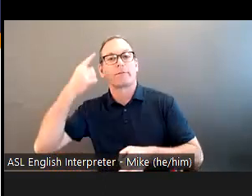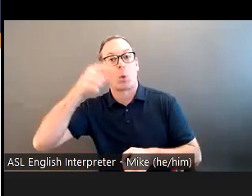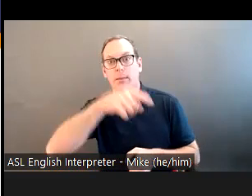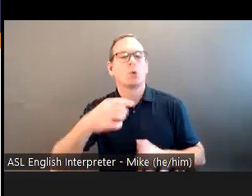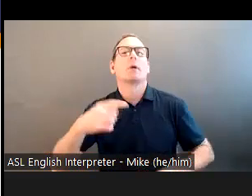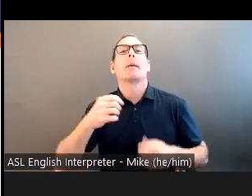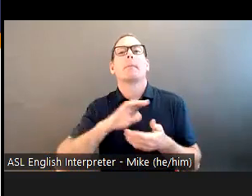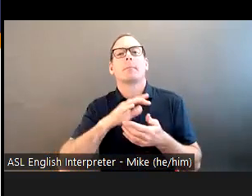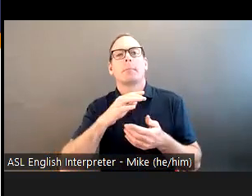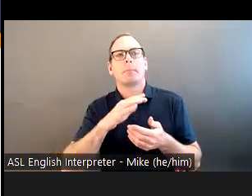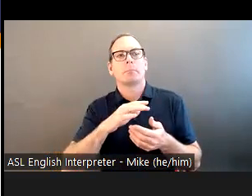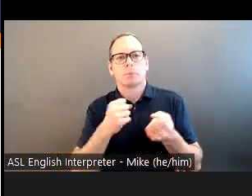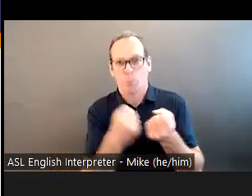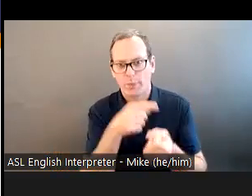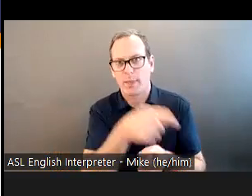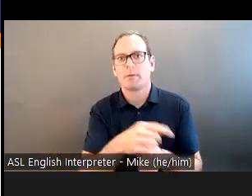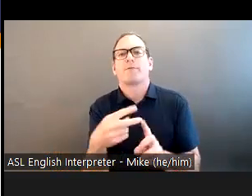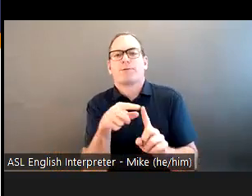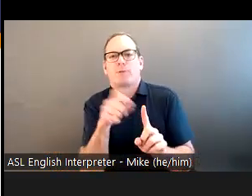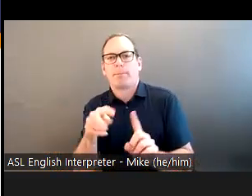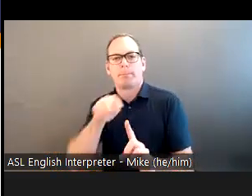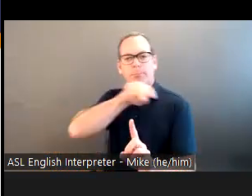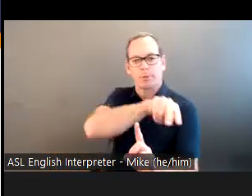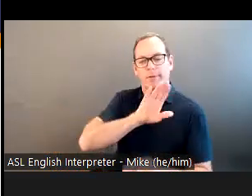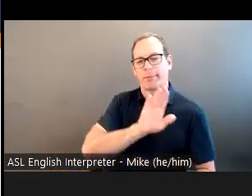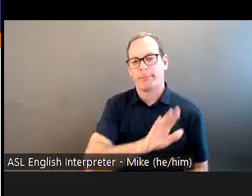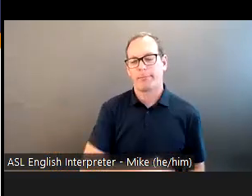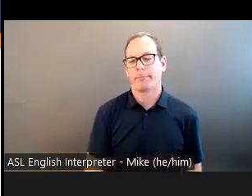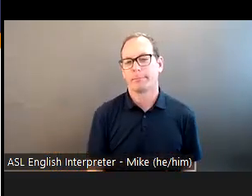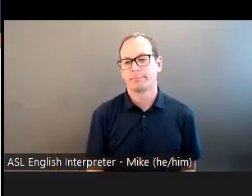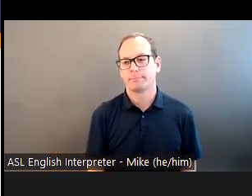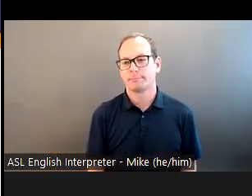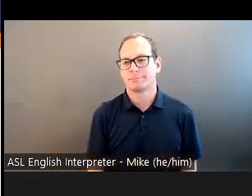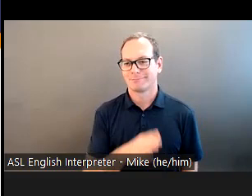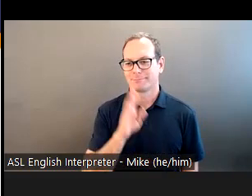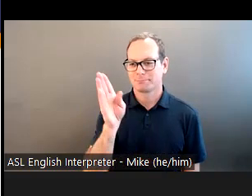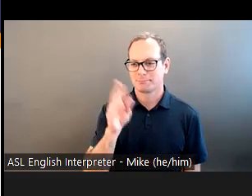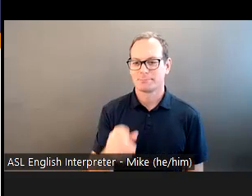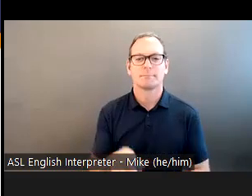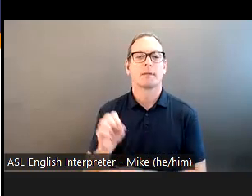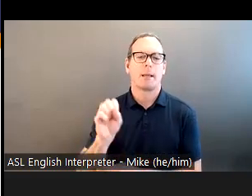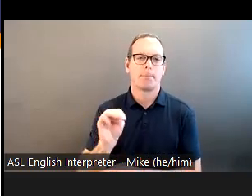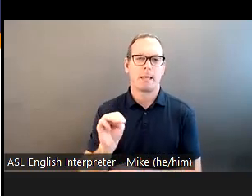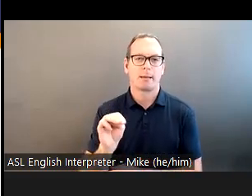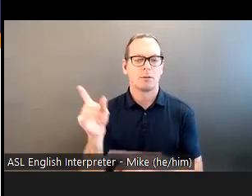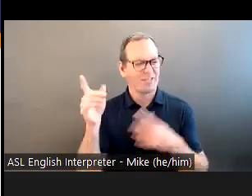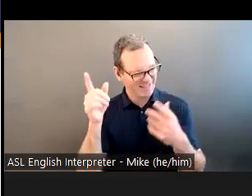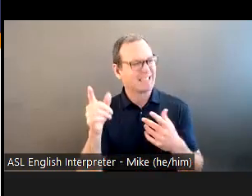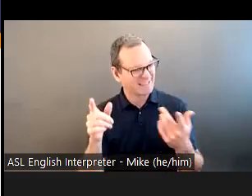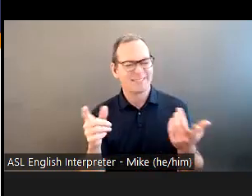always so important to make sure you're communicating and speaking to the person you've picked about what you would want done in